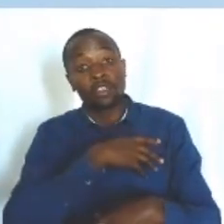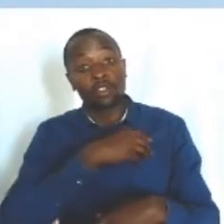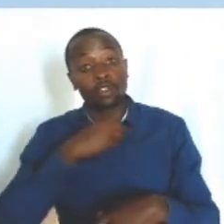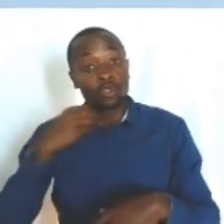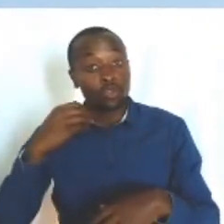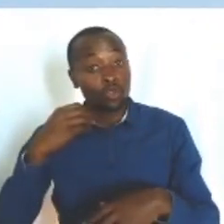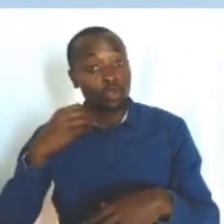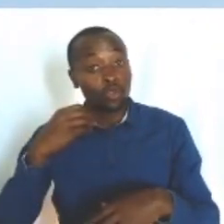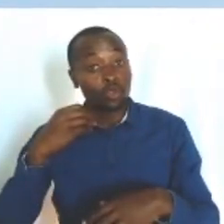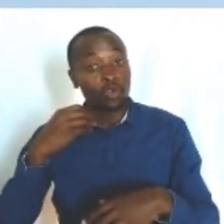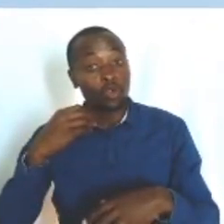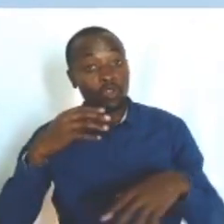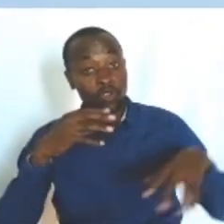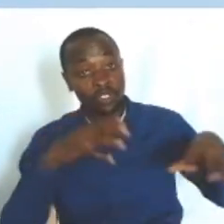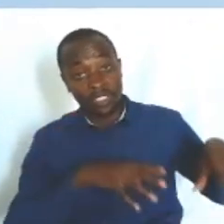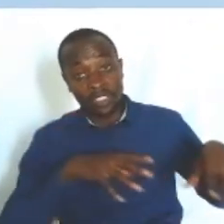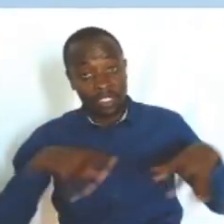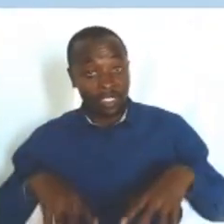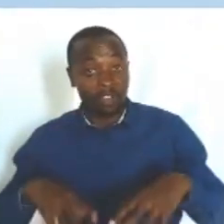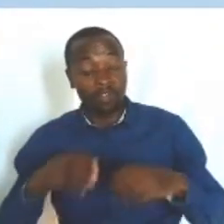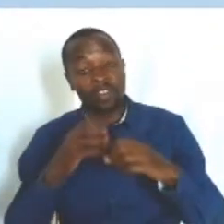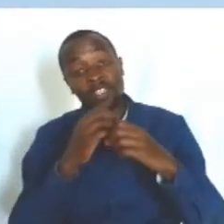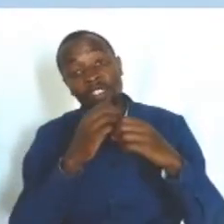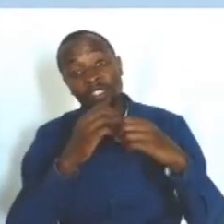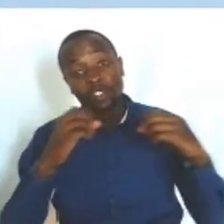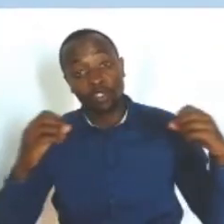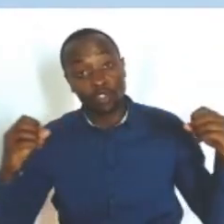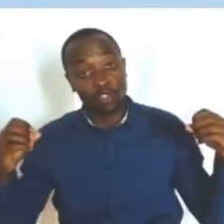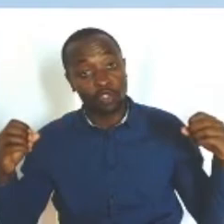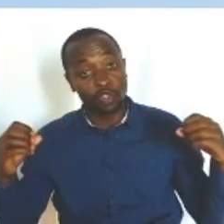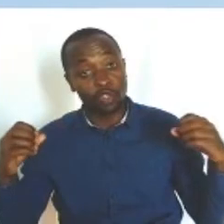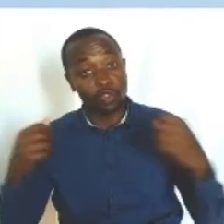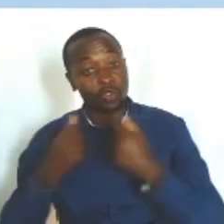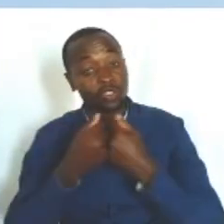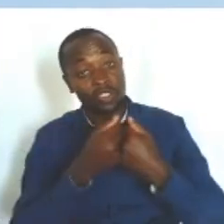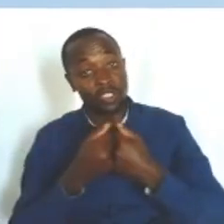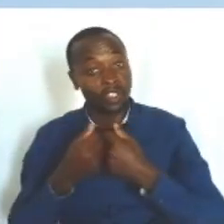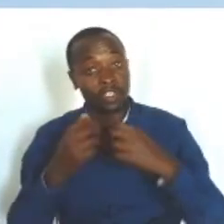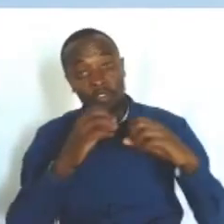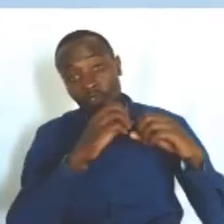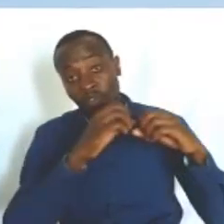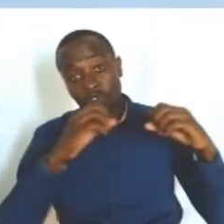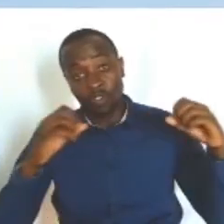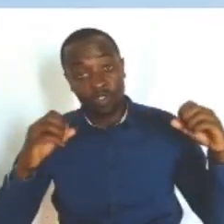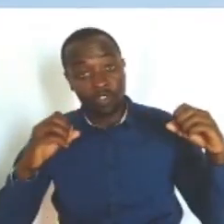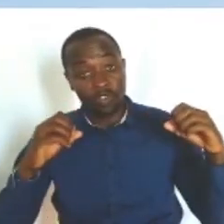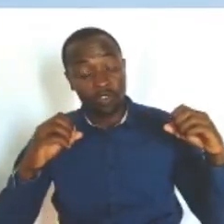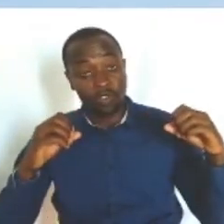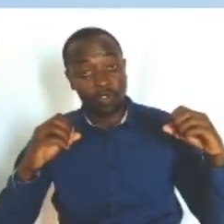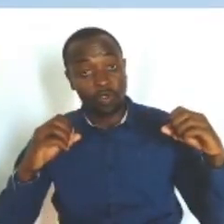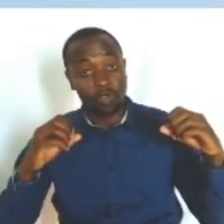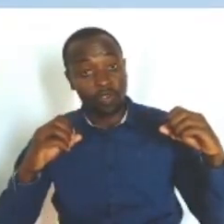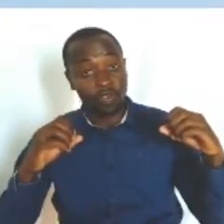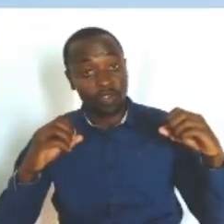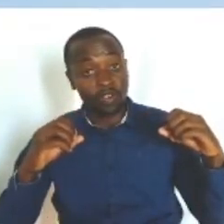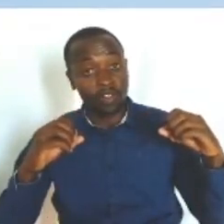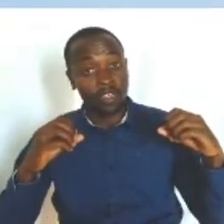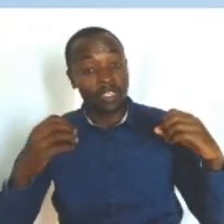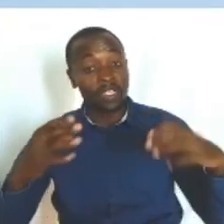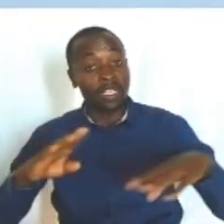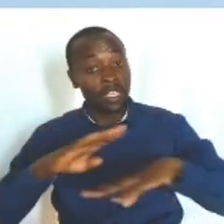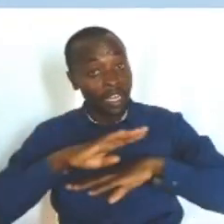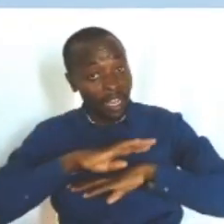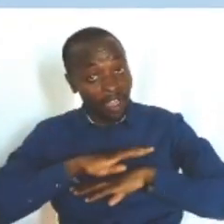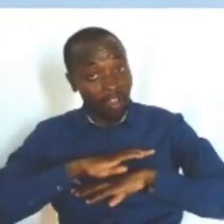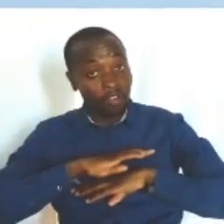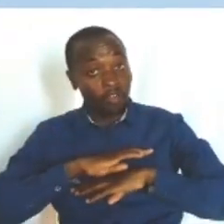not struggle anymore. Should not strive to go out anymore to look for anything. He was self-sufficient